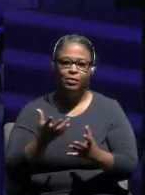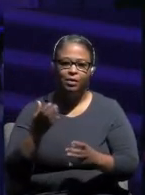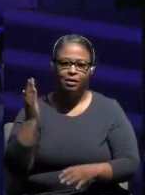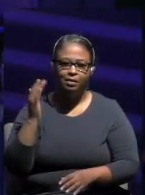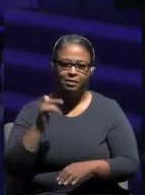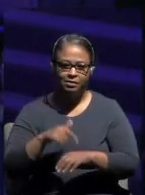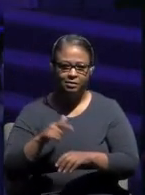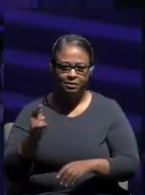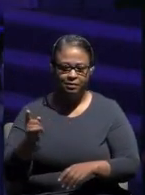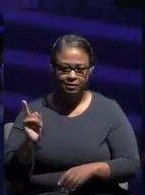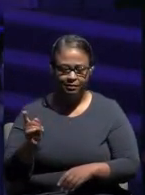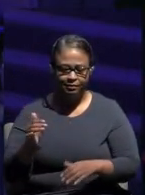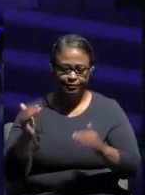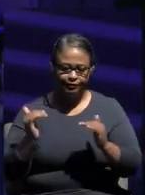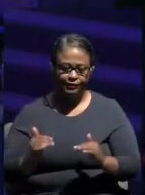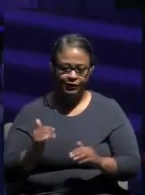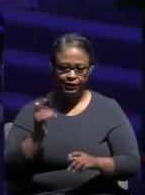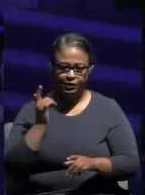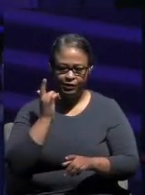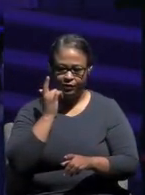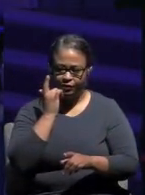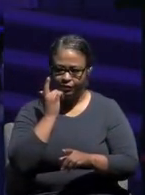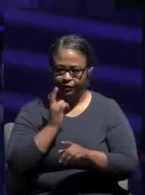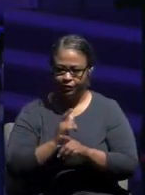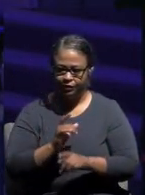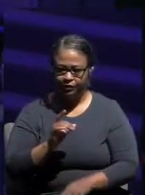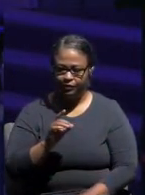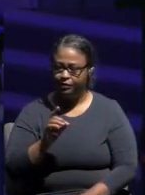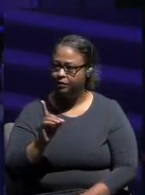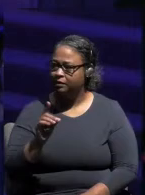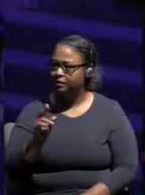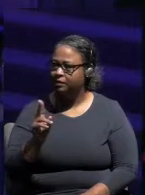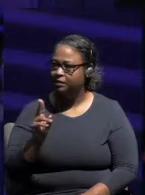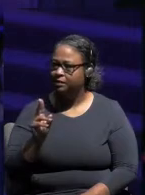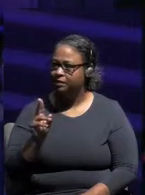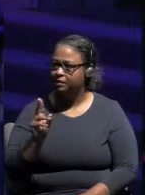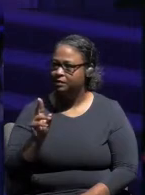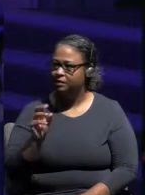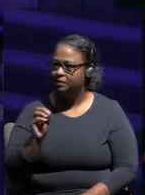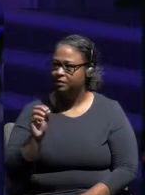them. Sister Donka is praying for, is this a co-worker or a friend?